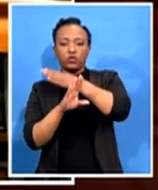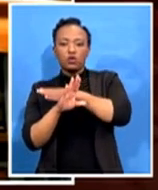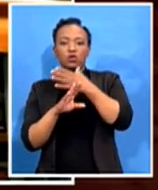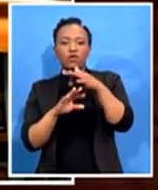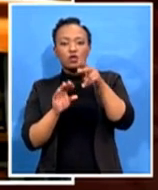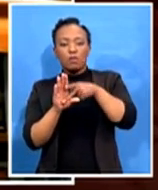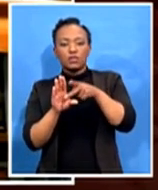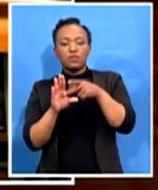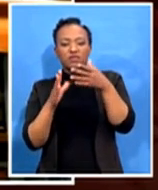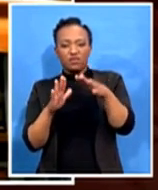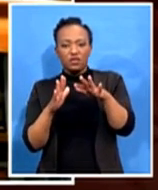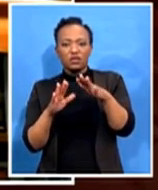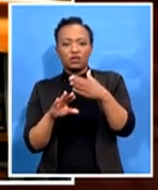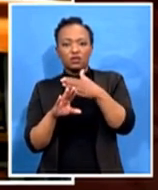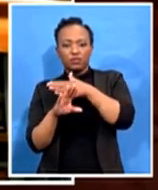namely in